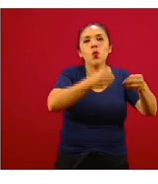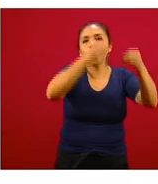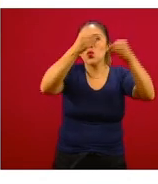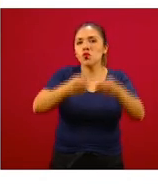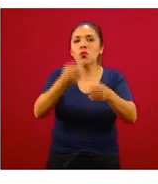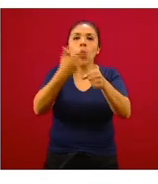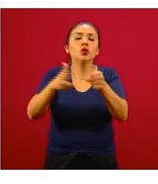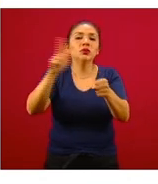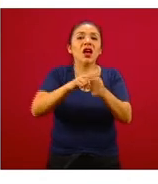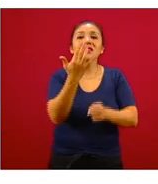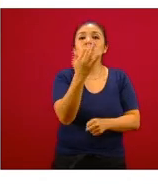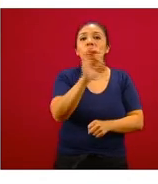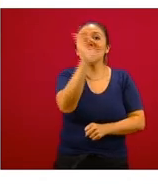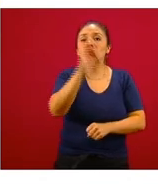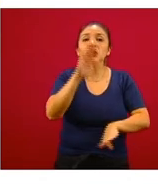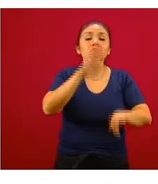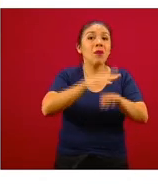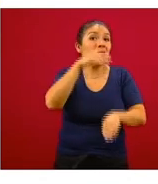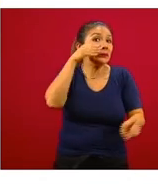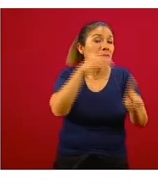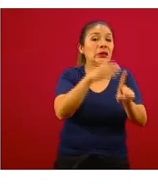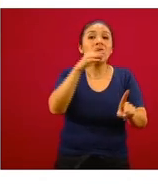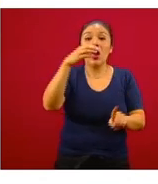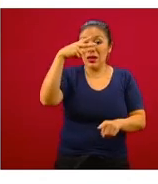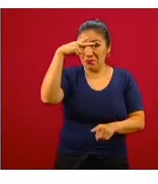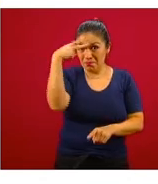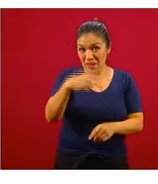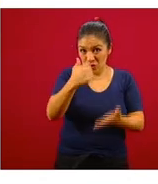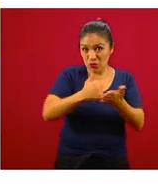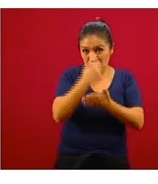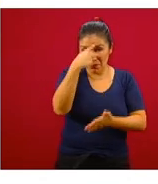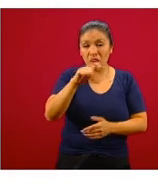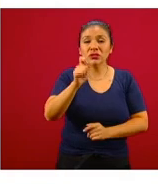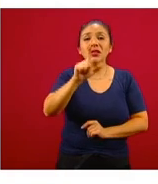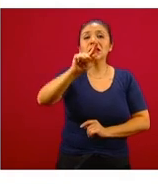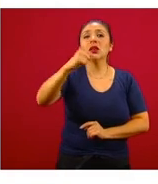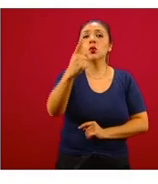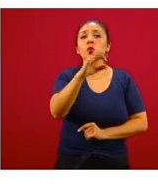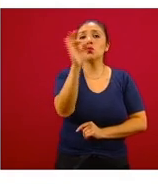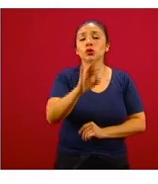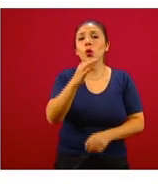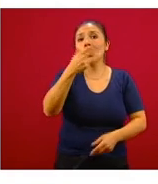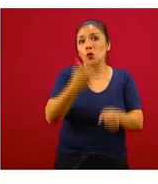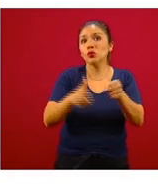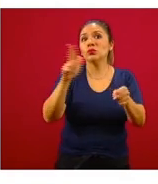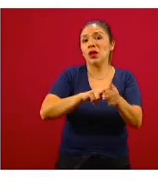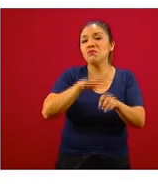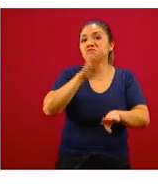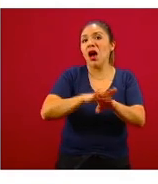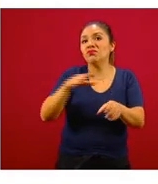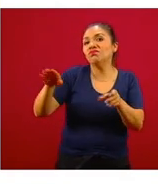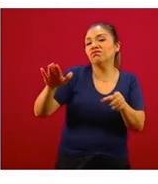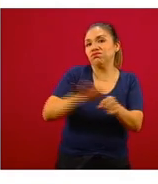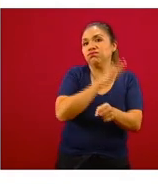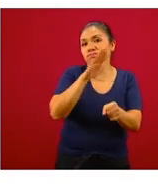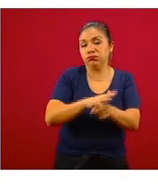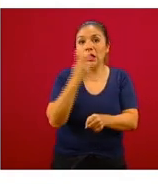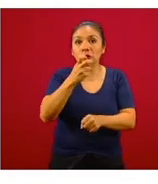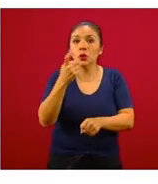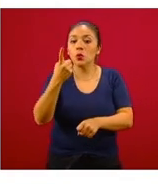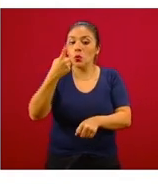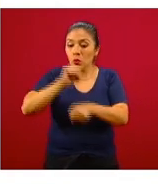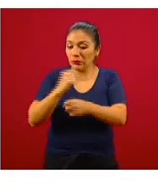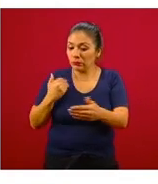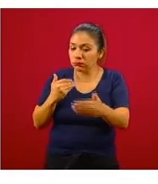Baja California, the state of Mexico, and Quintana Roo are the four states that are leading the way in the